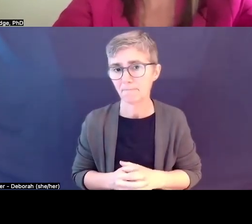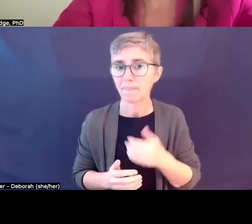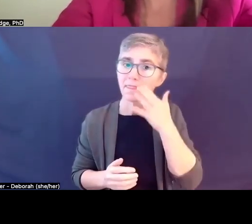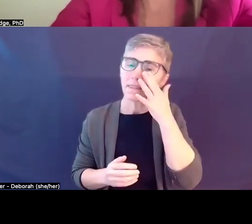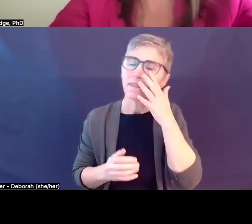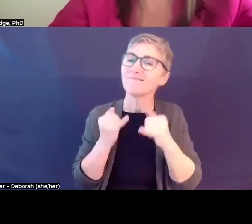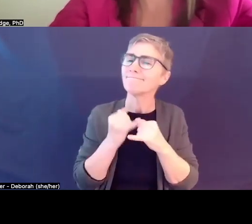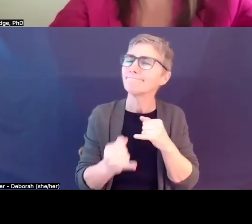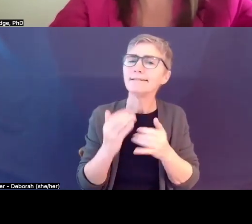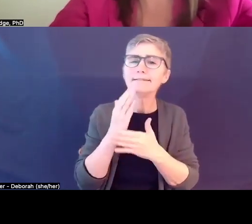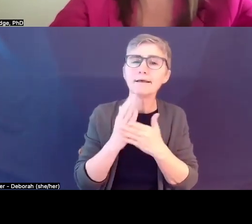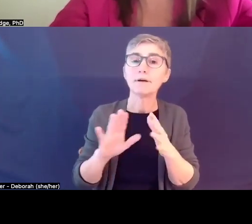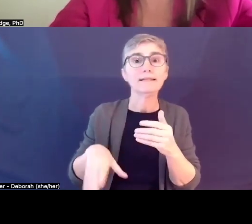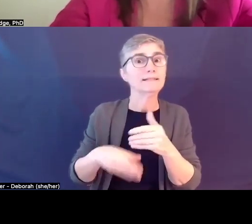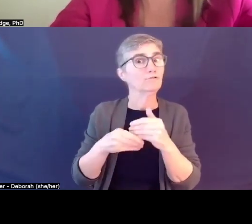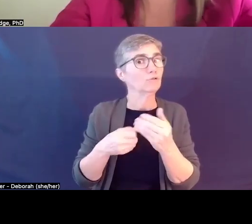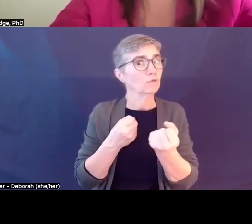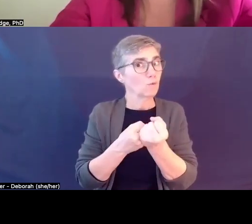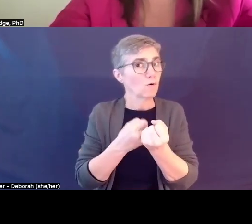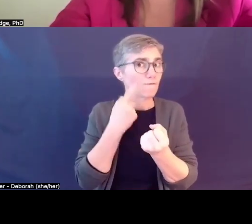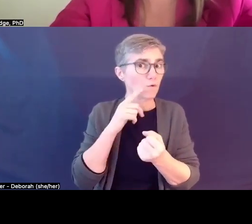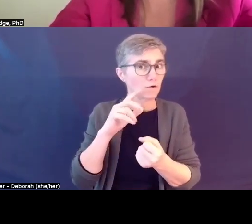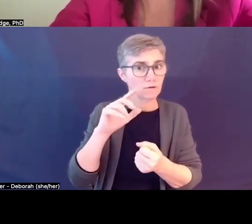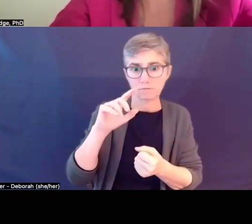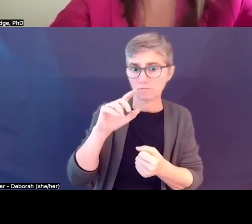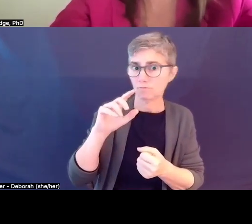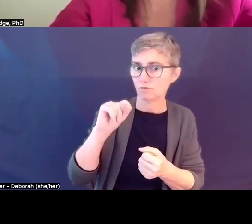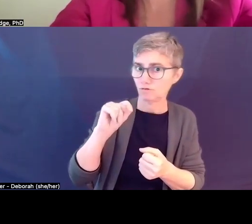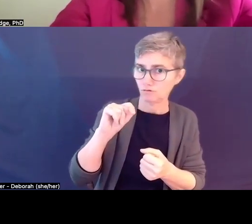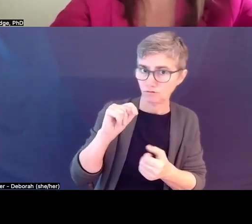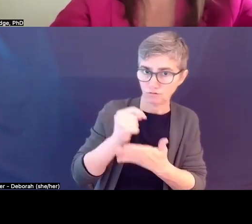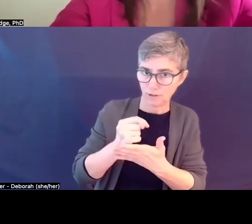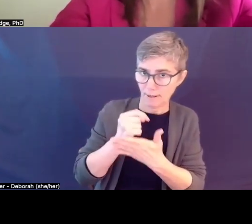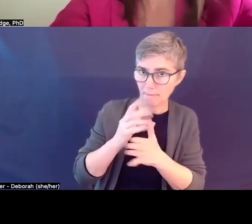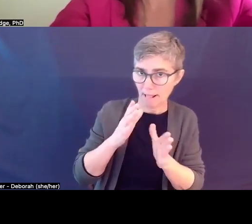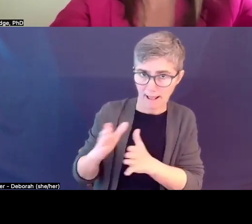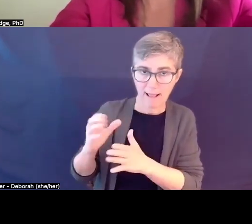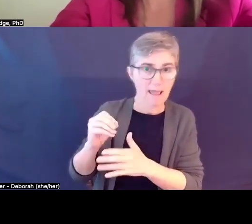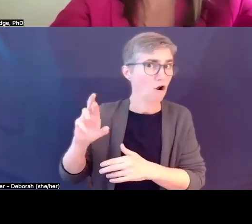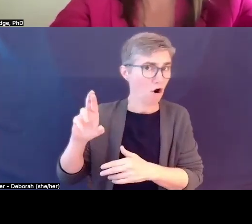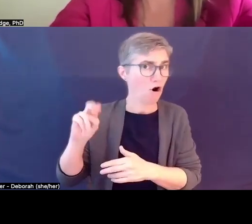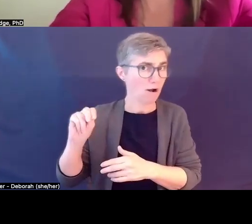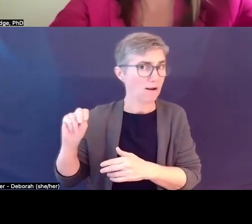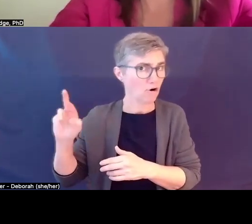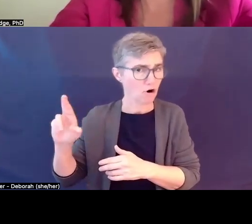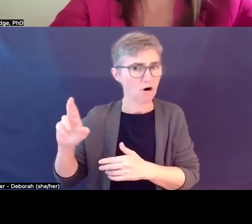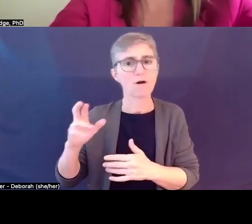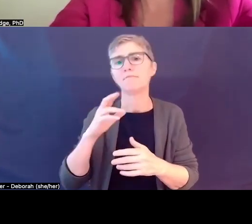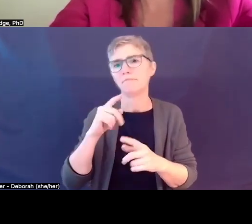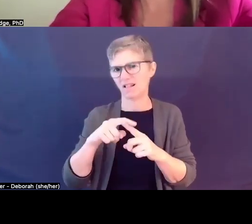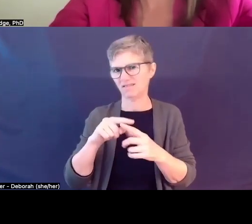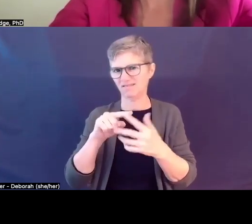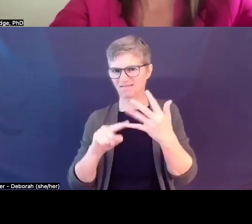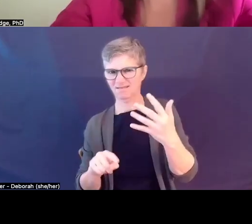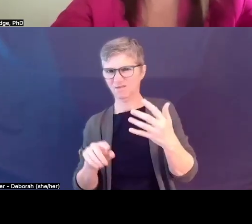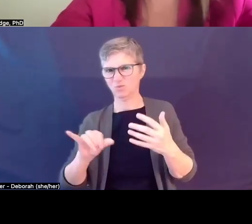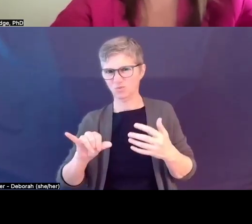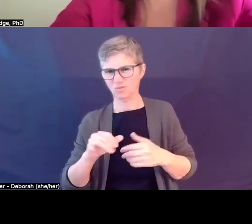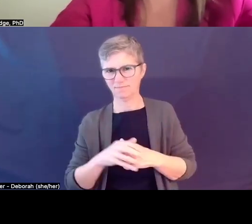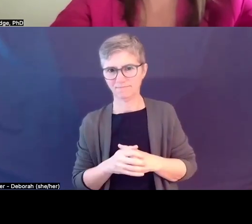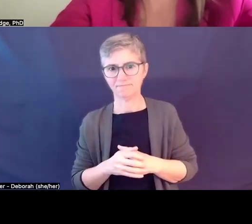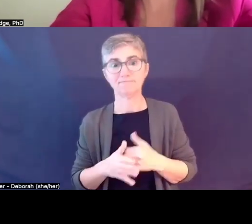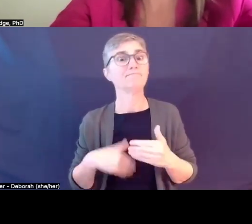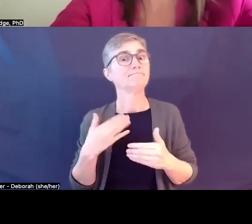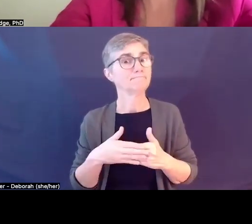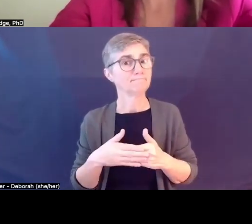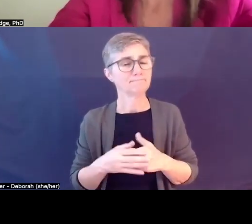Finally, some additional supports for treatment planning are on this slide. Next. And also here. Next slide,